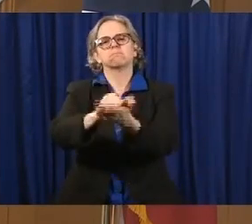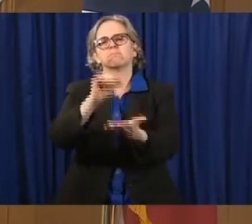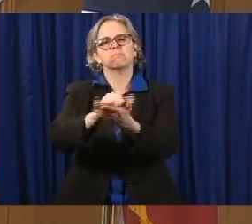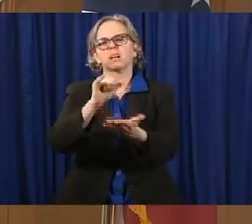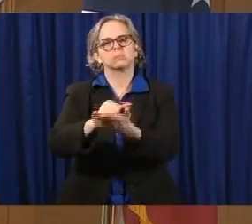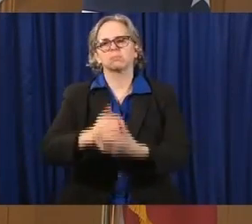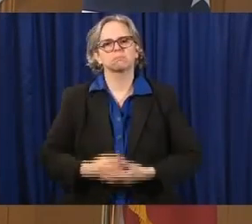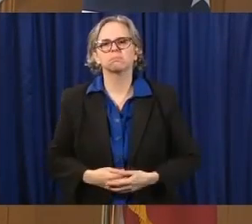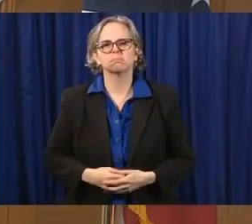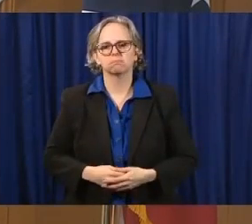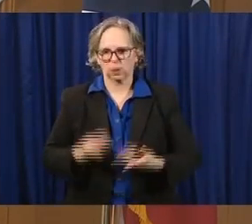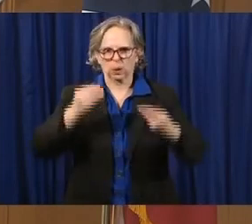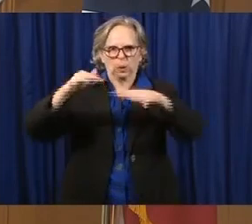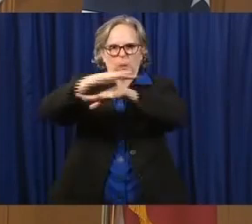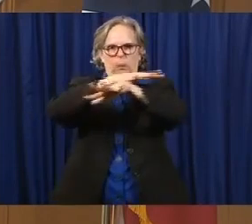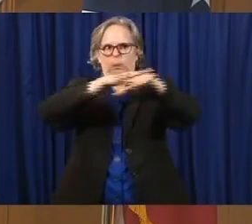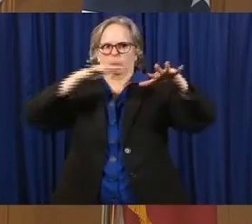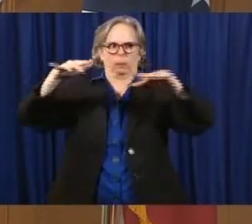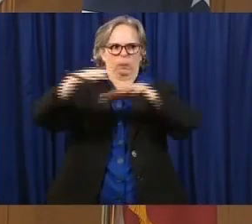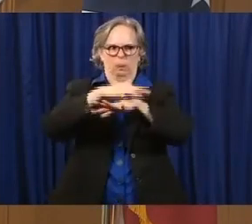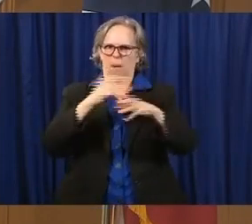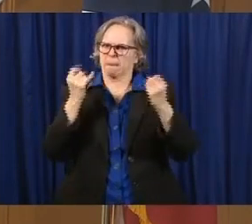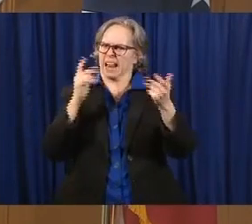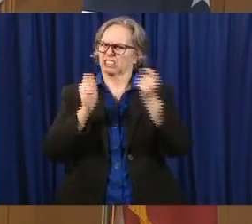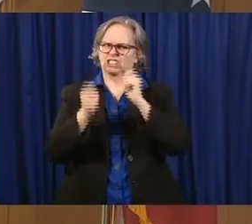Many, many other changes. I talked to